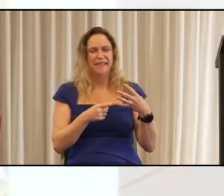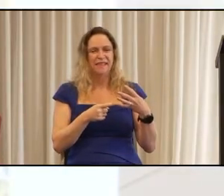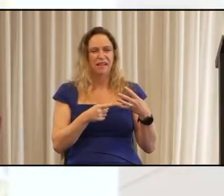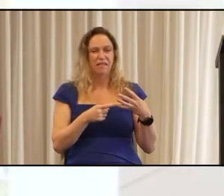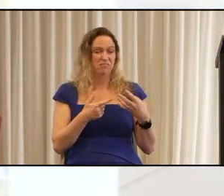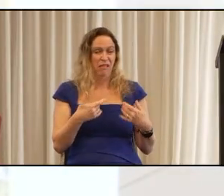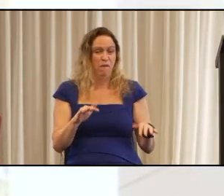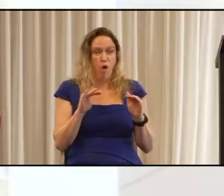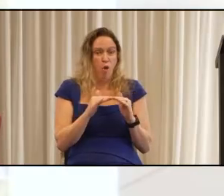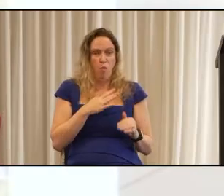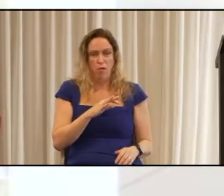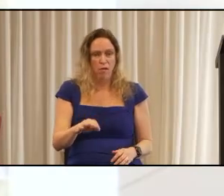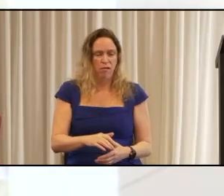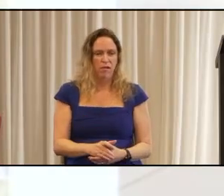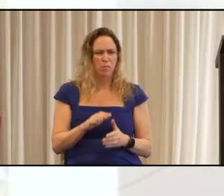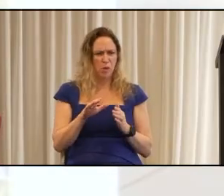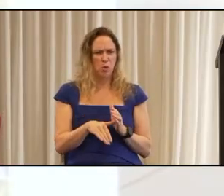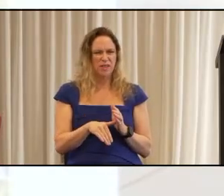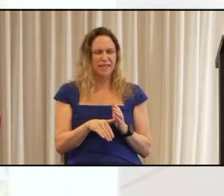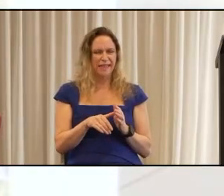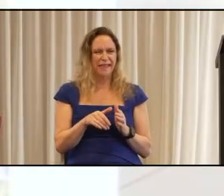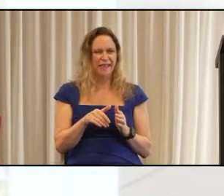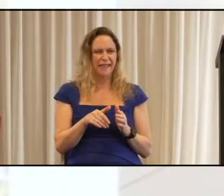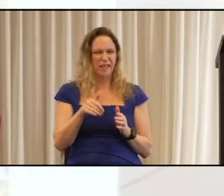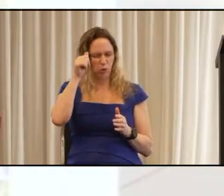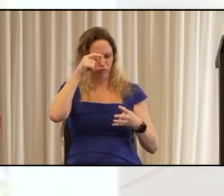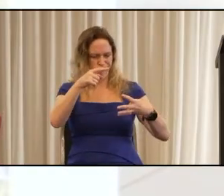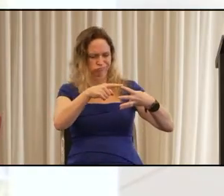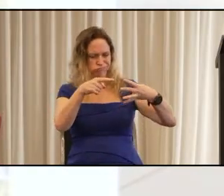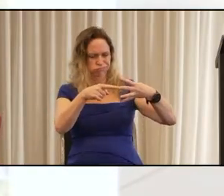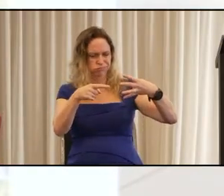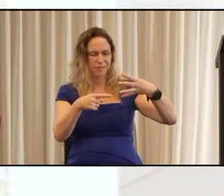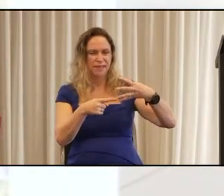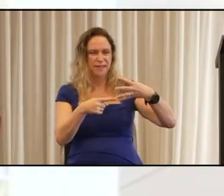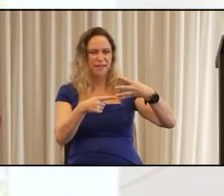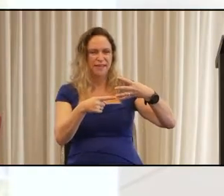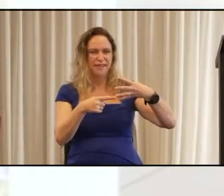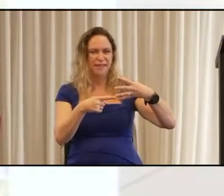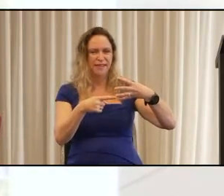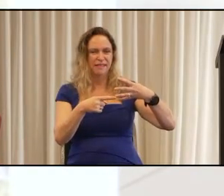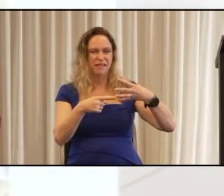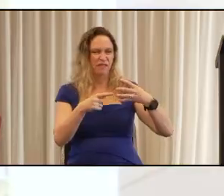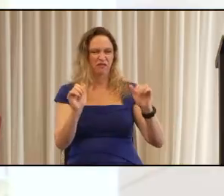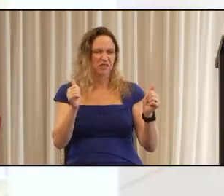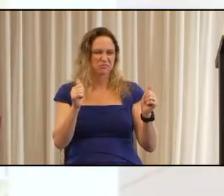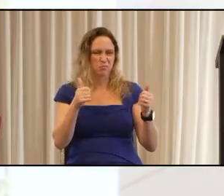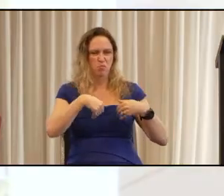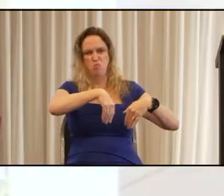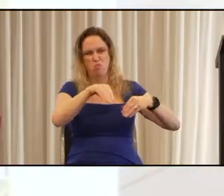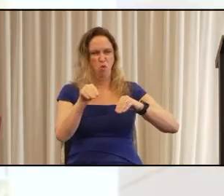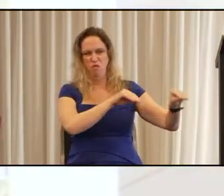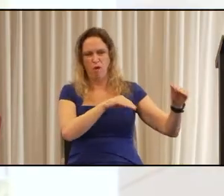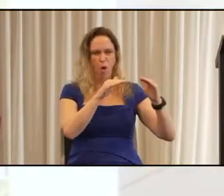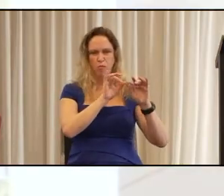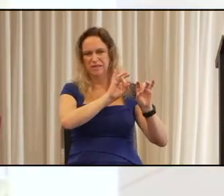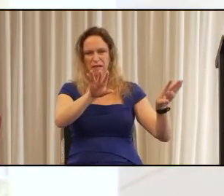leaving home, because he noted that his older siblings had all sort of got left home and gone off on their own